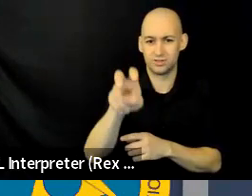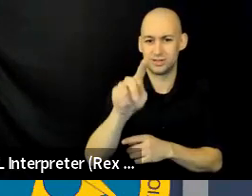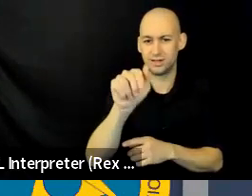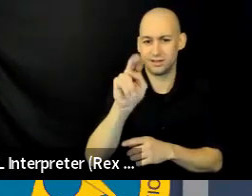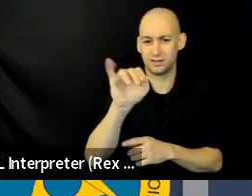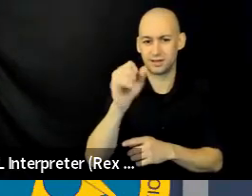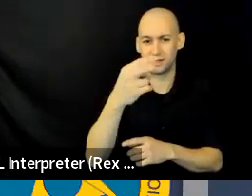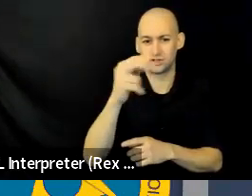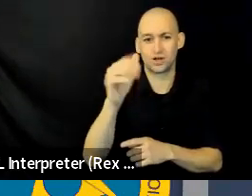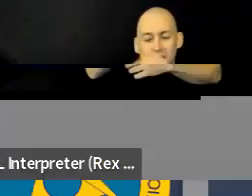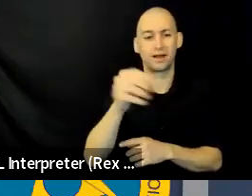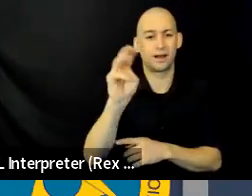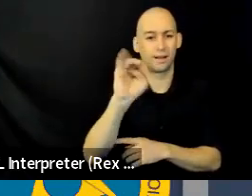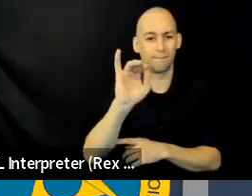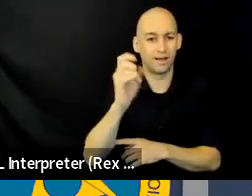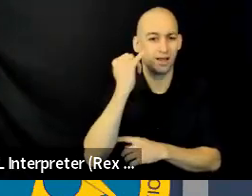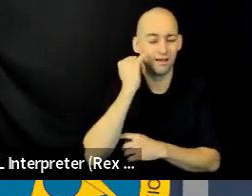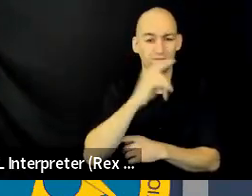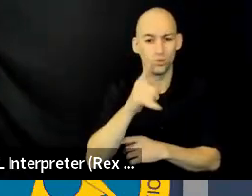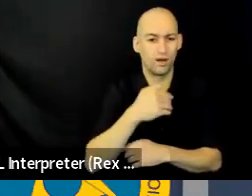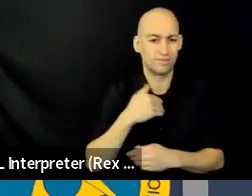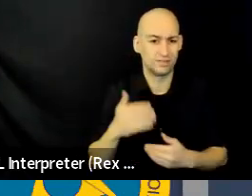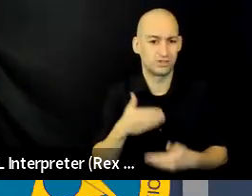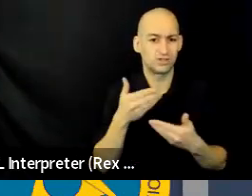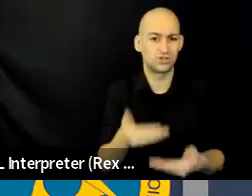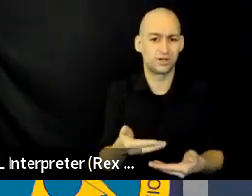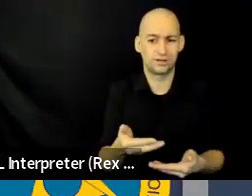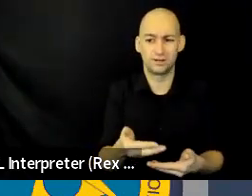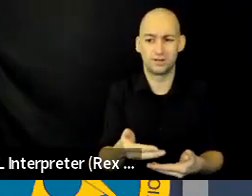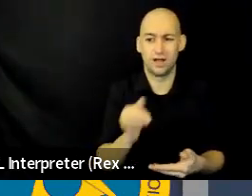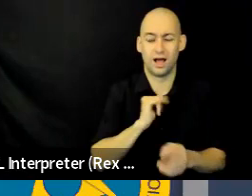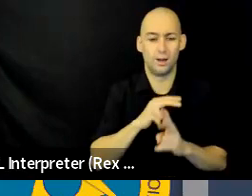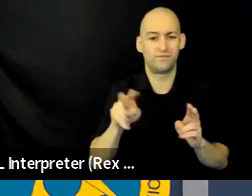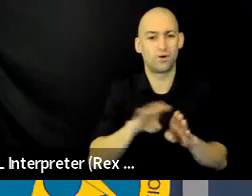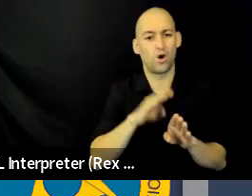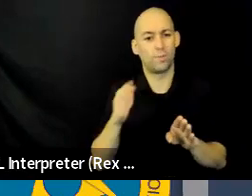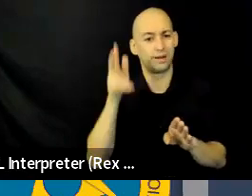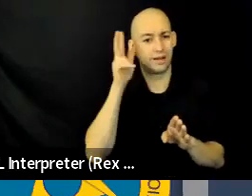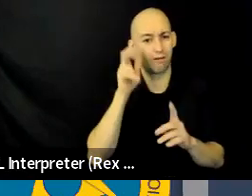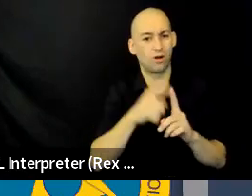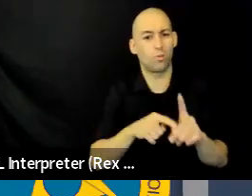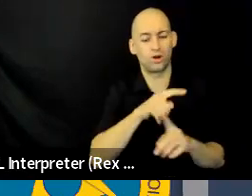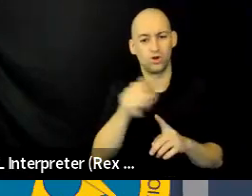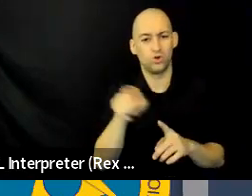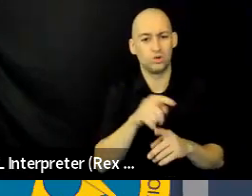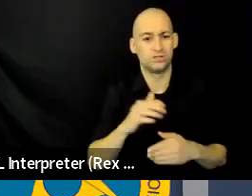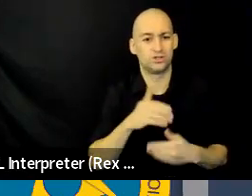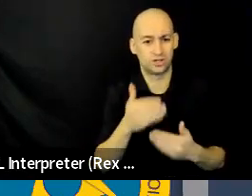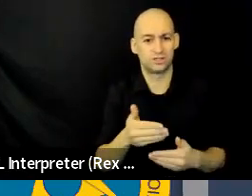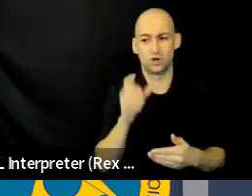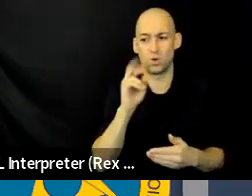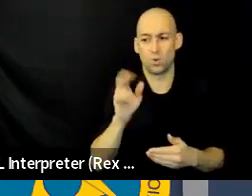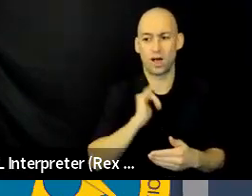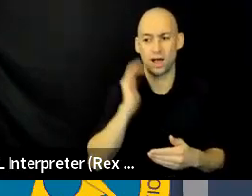and Mike, if you two have a suggestion, I'm very open to hearing what you two might suggest, or I will make